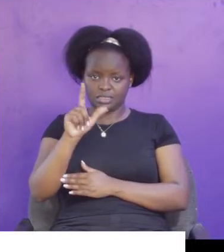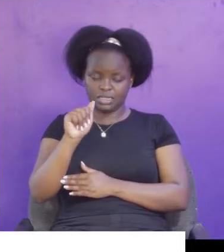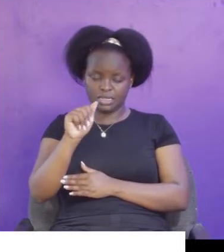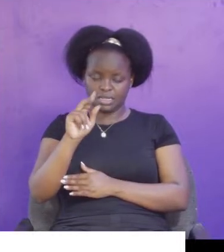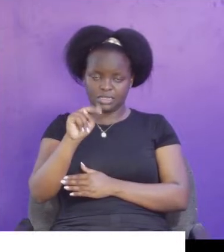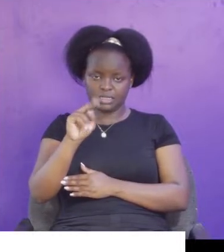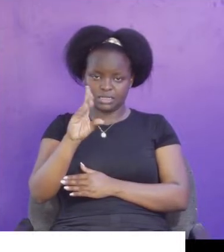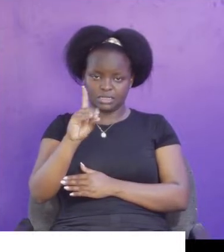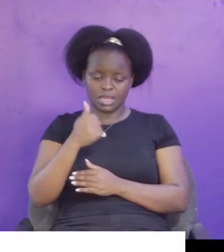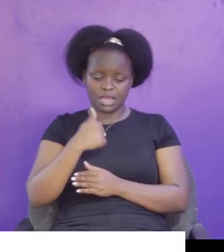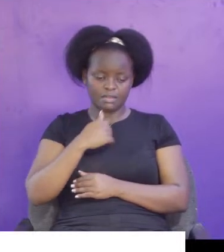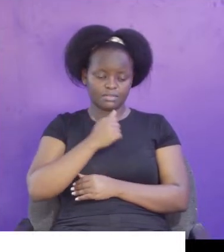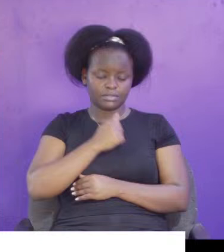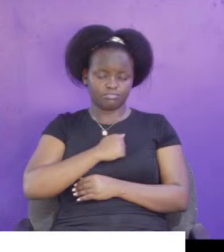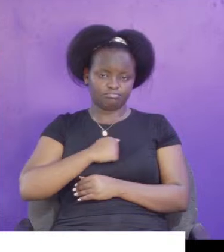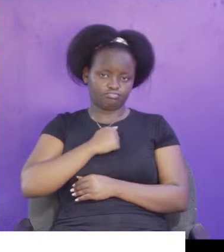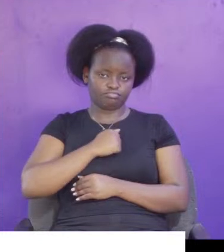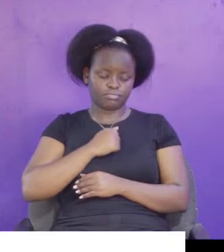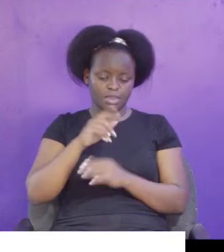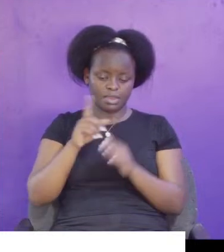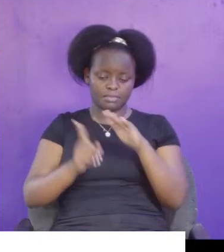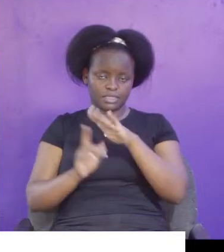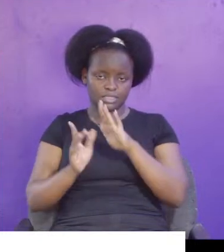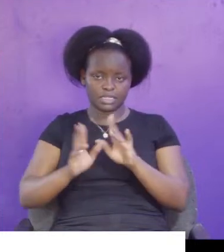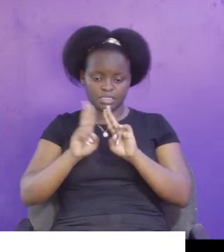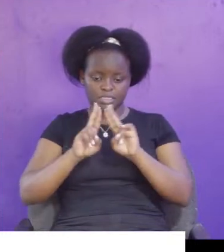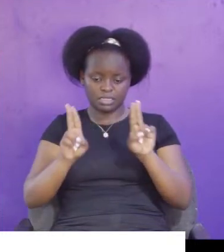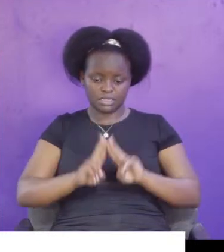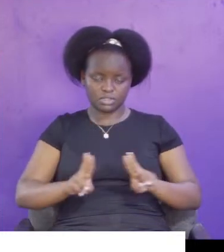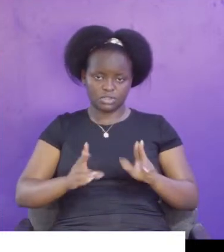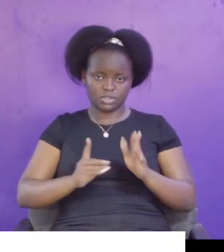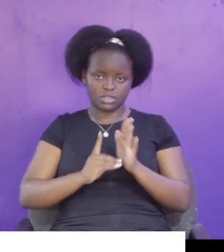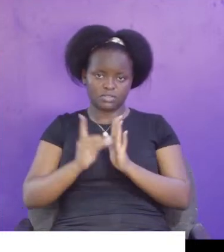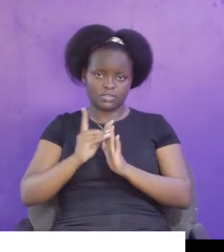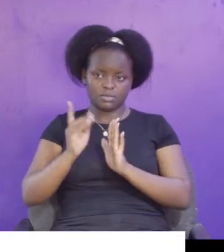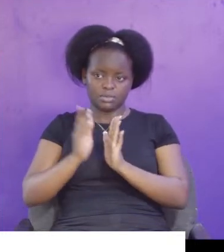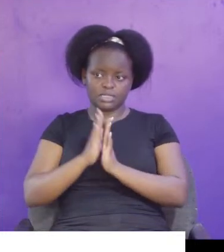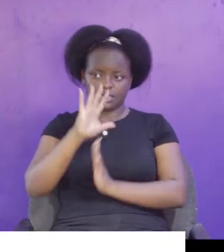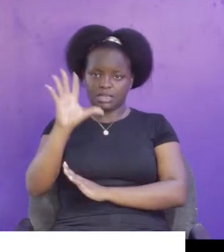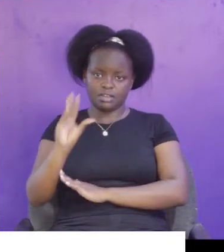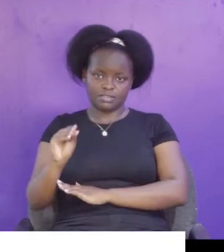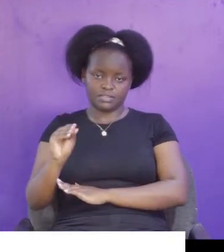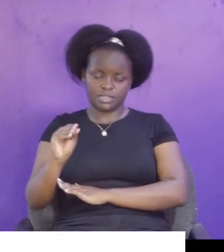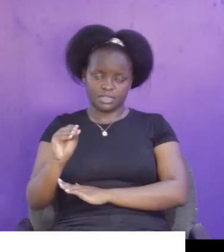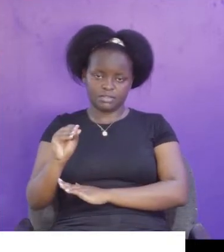for International Development and Africa, Jane Chapman.